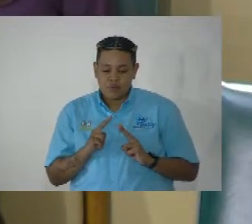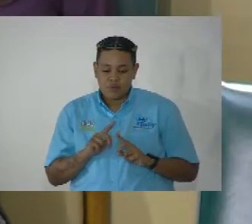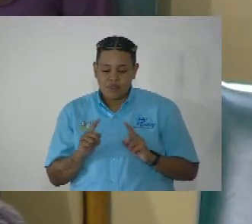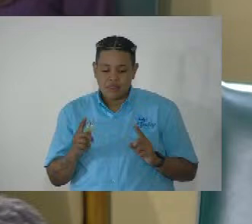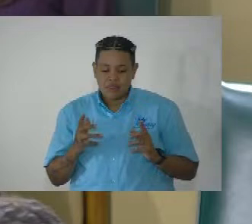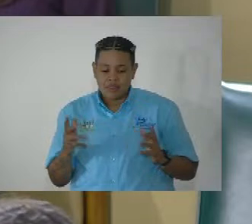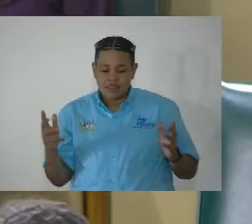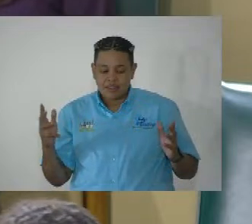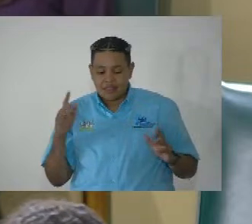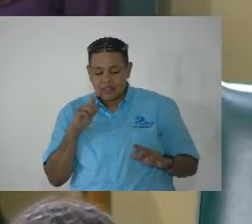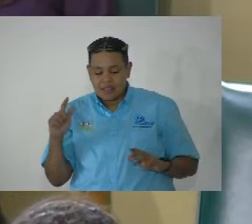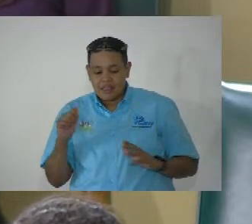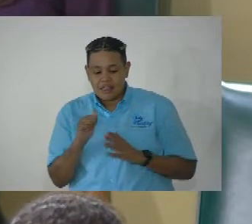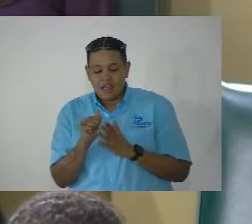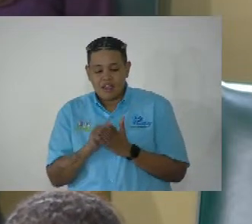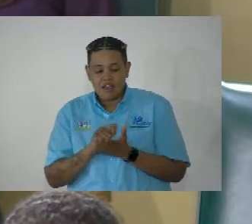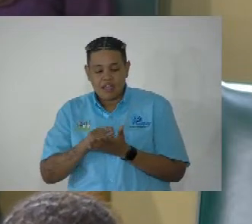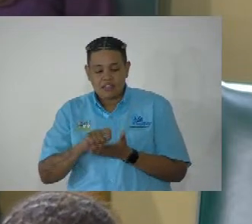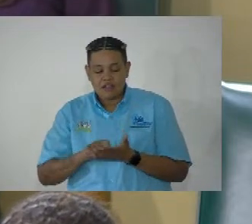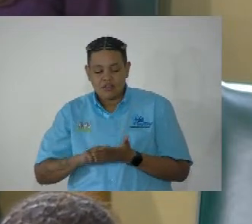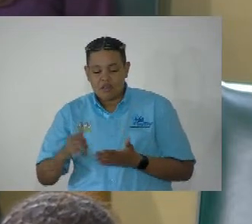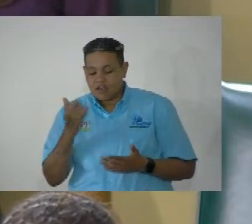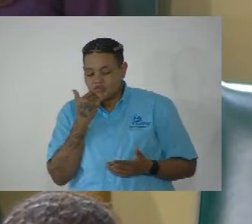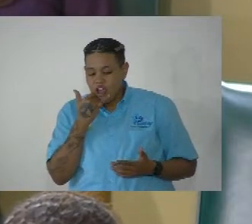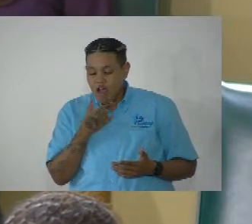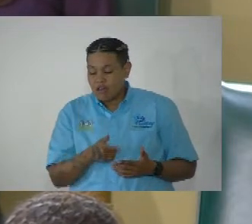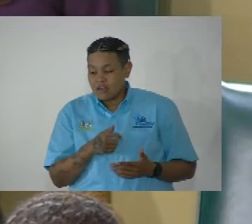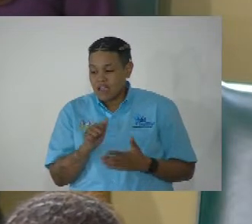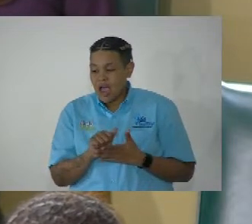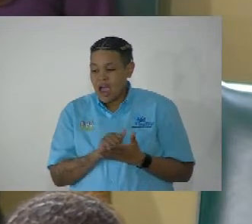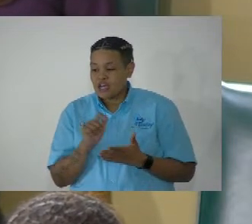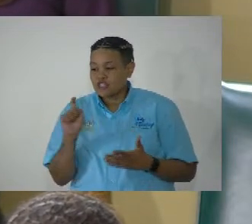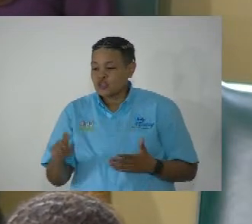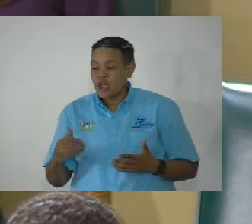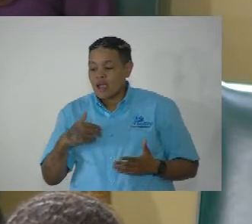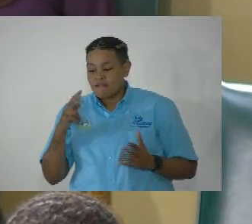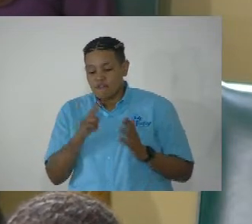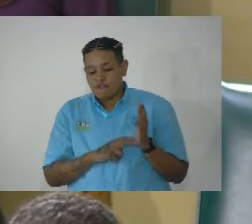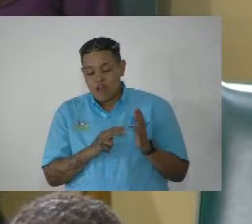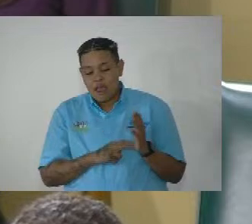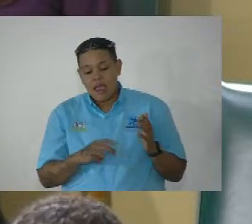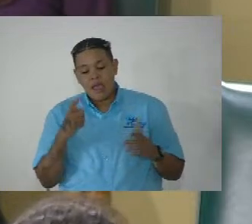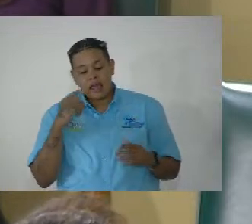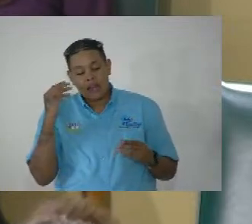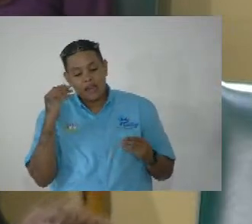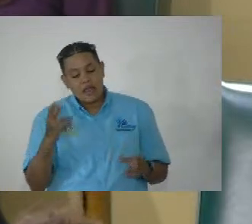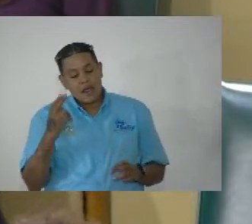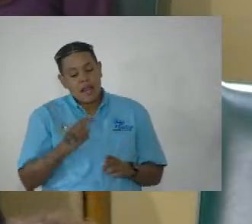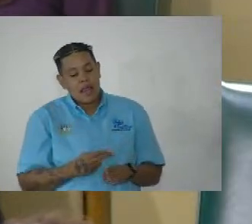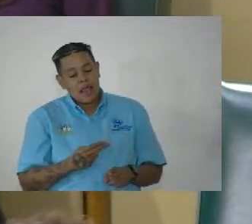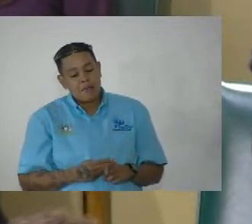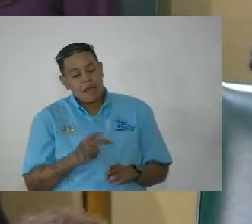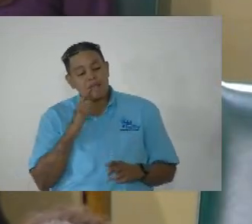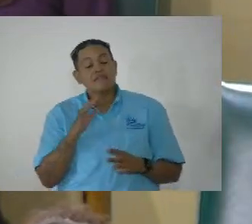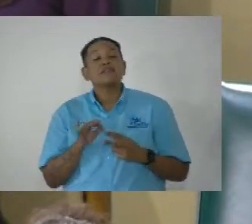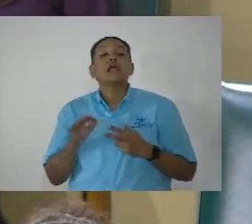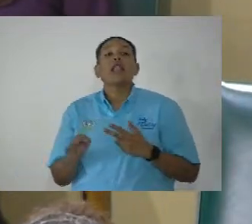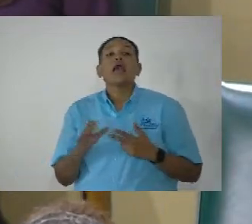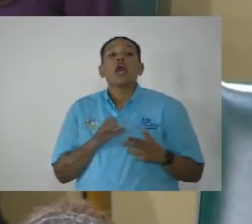confusing is that the agenda is incorrect. The agenda should have read, Member Hannah, naming of a joint